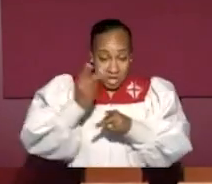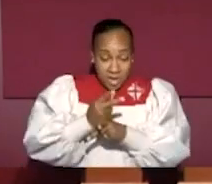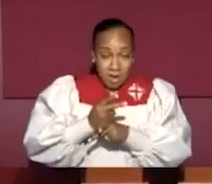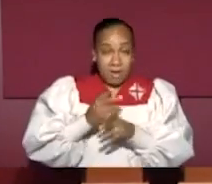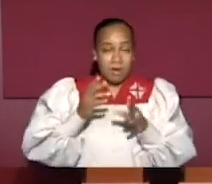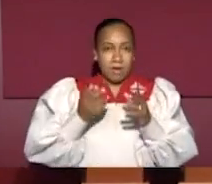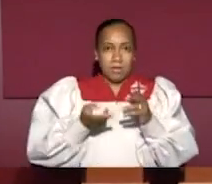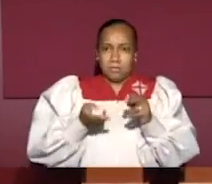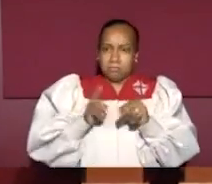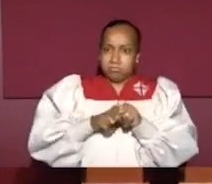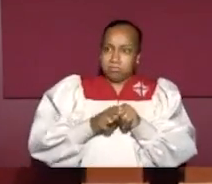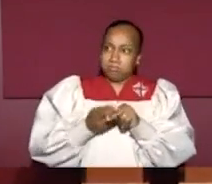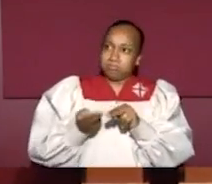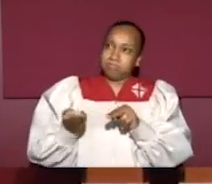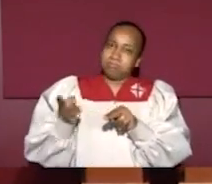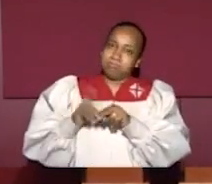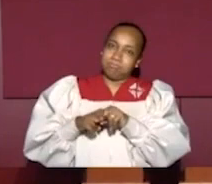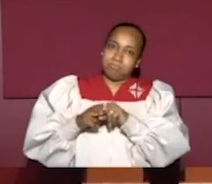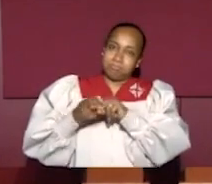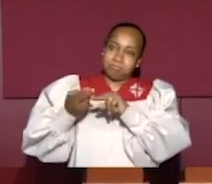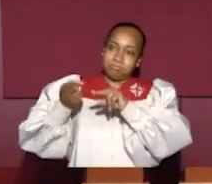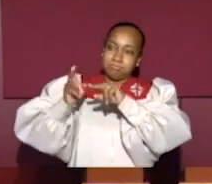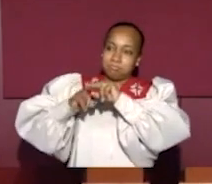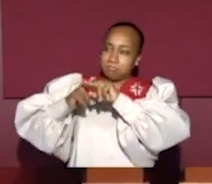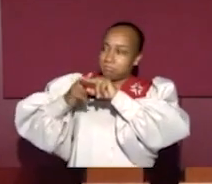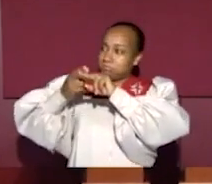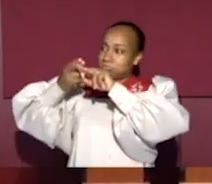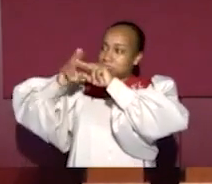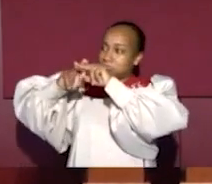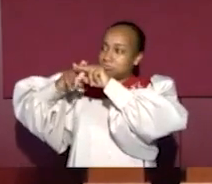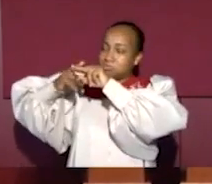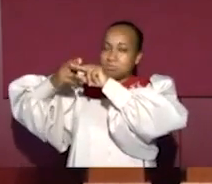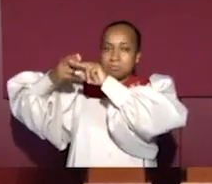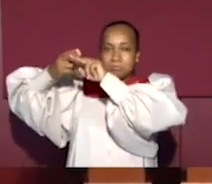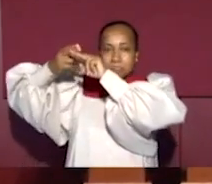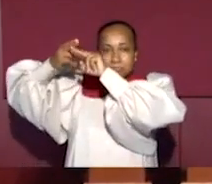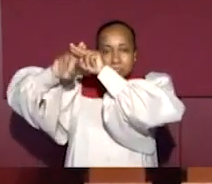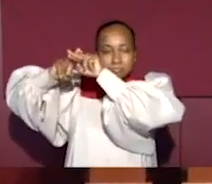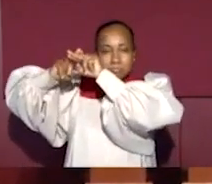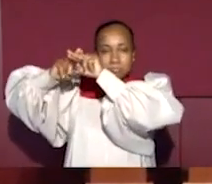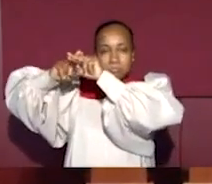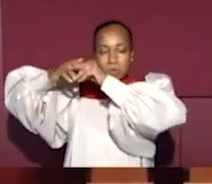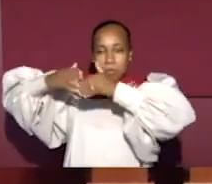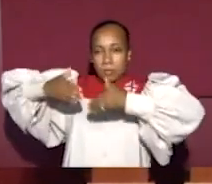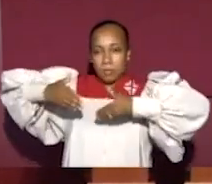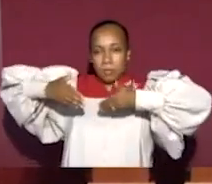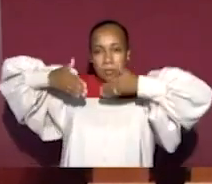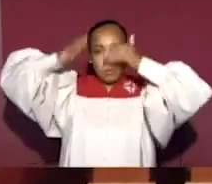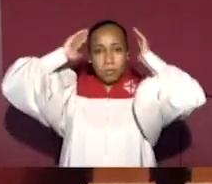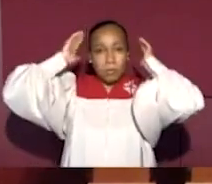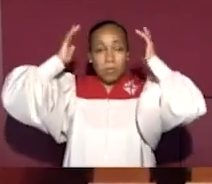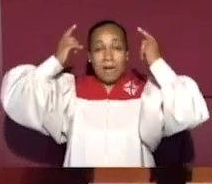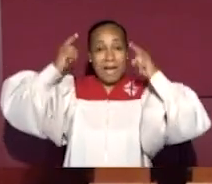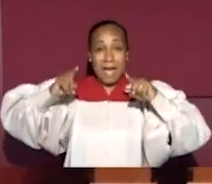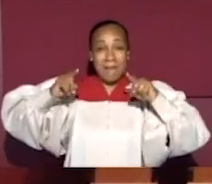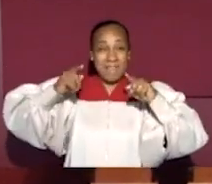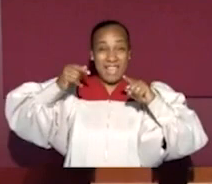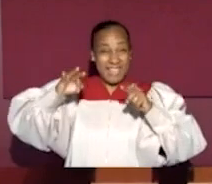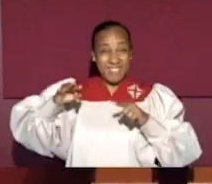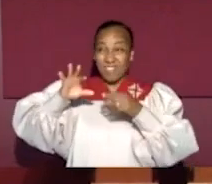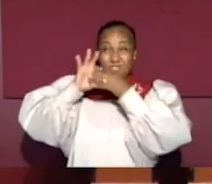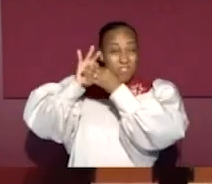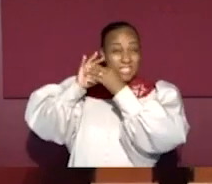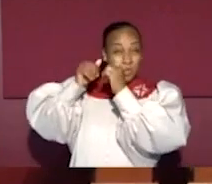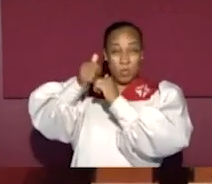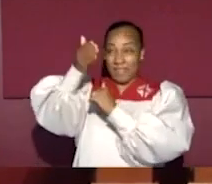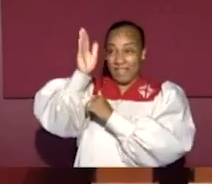was, you know, it's just one disappointment after another disappointment after another disappointment after another disappointment. And what happens is if my relationship with